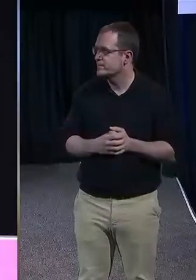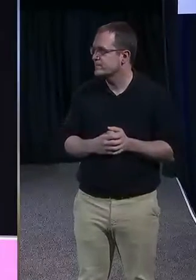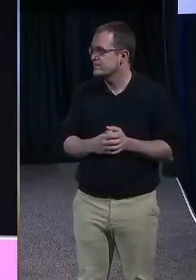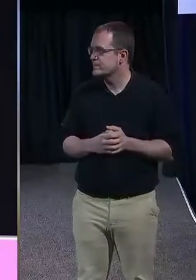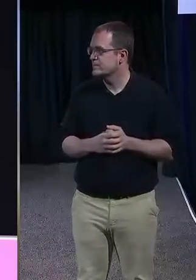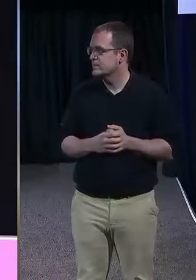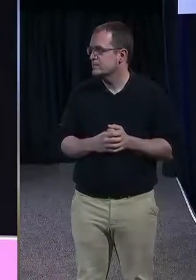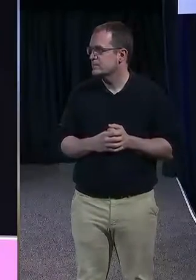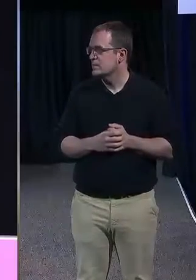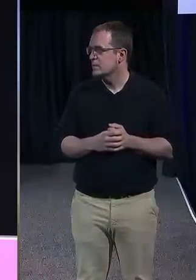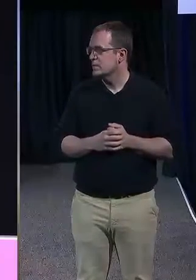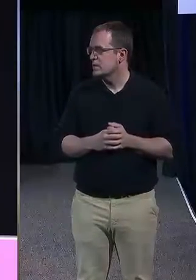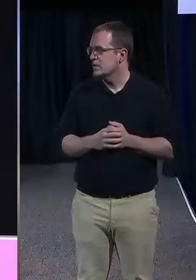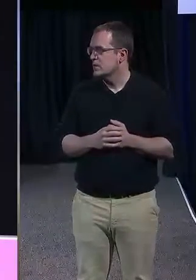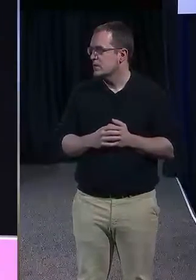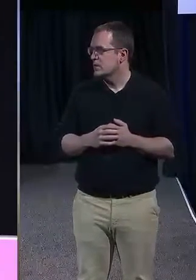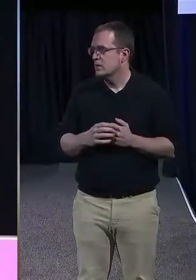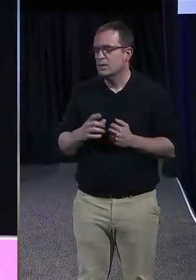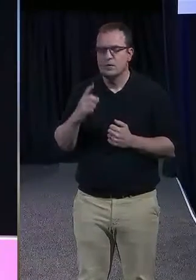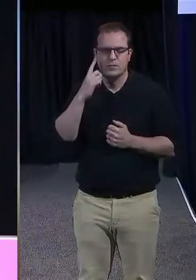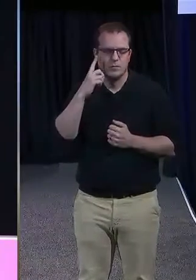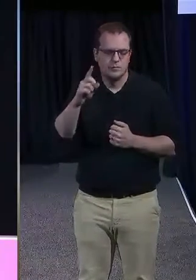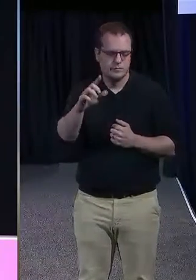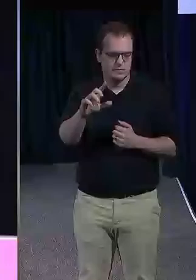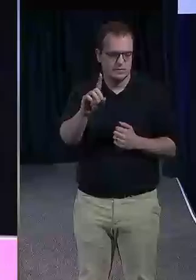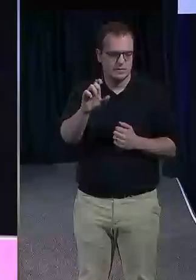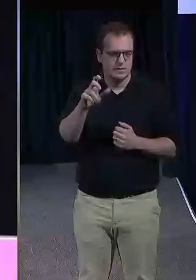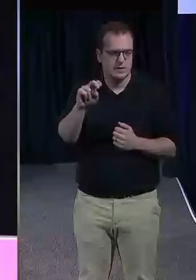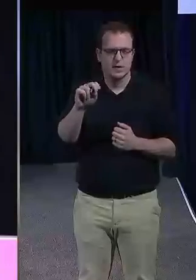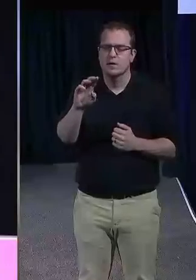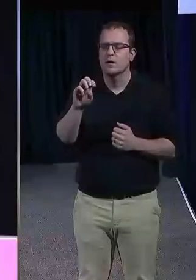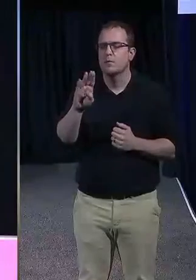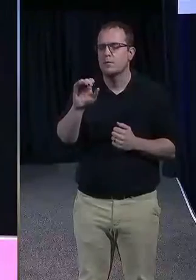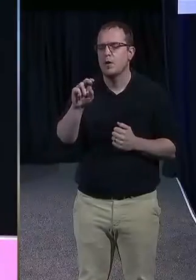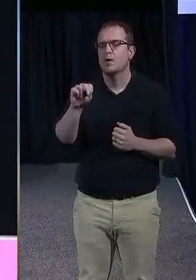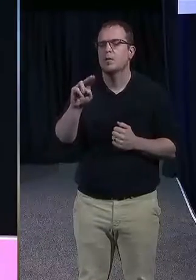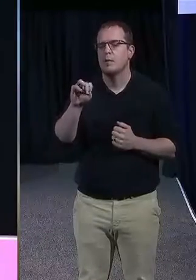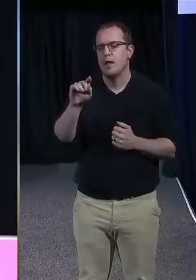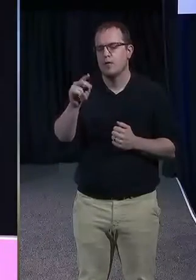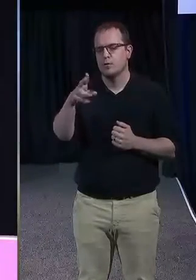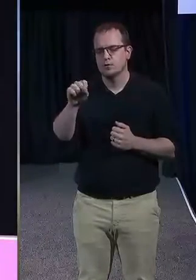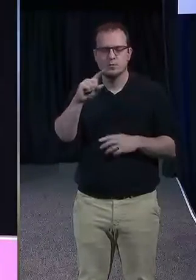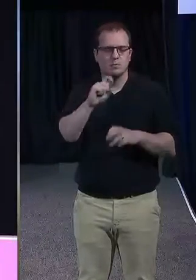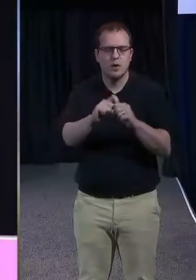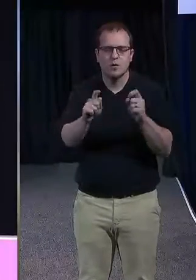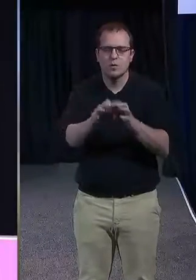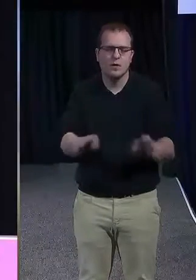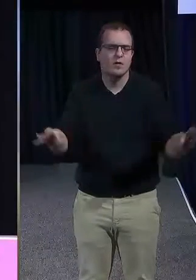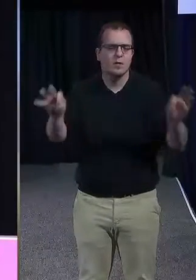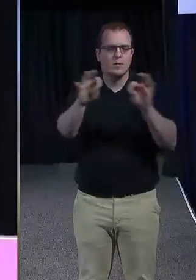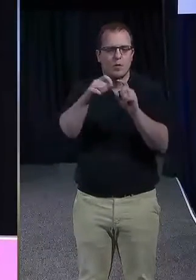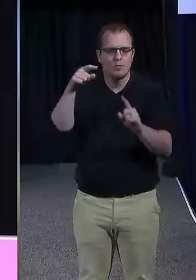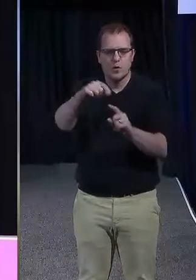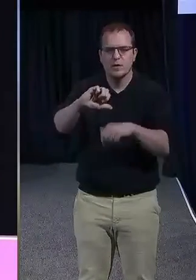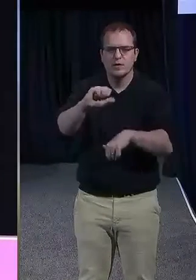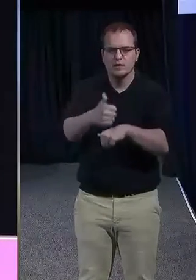Dean Bowen Matthews, but more importantly, thank you for setting the stage for today's